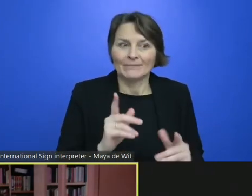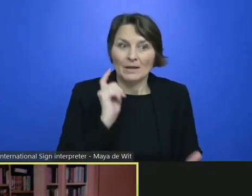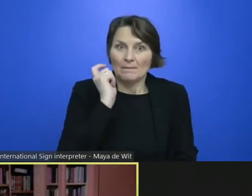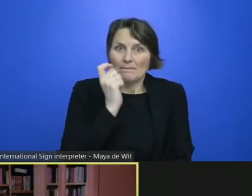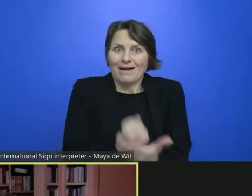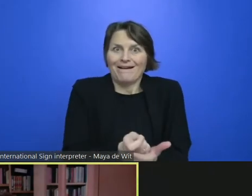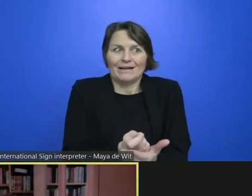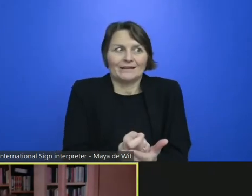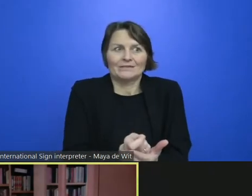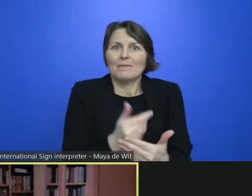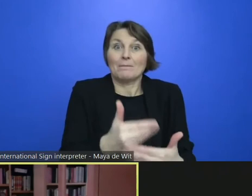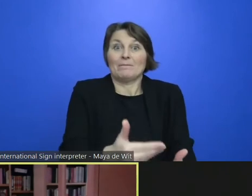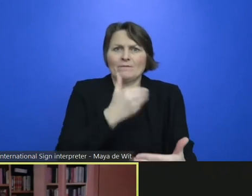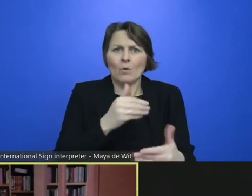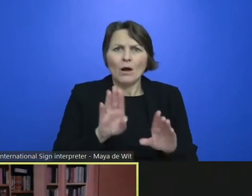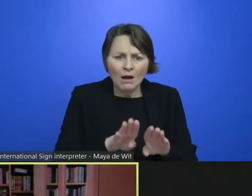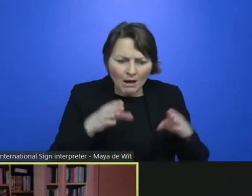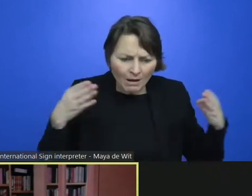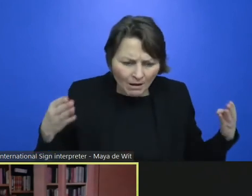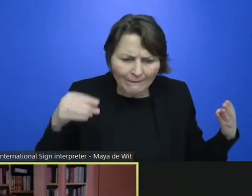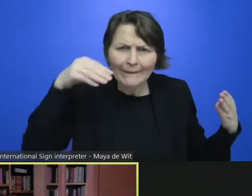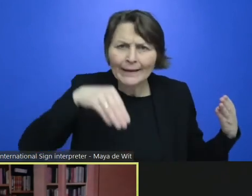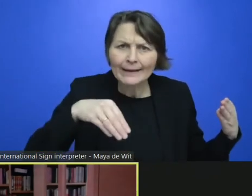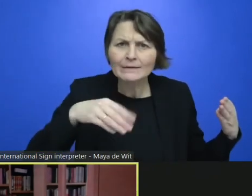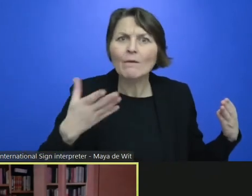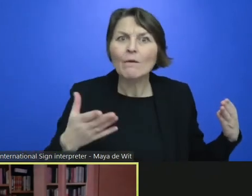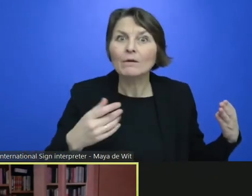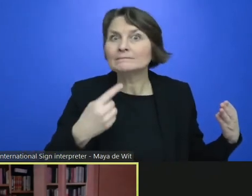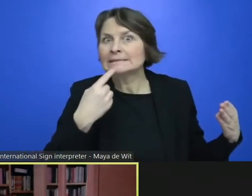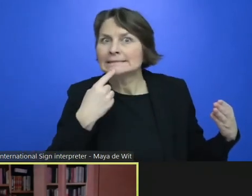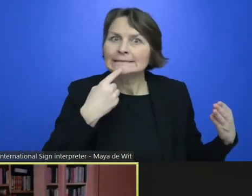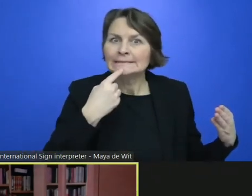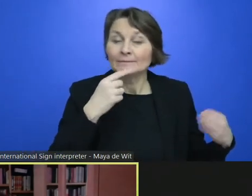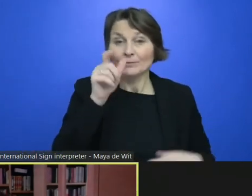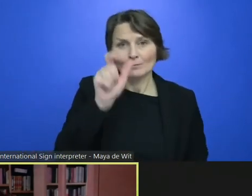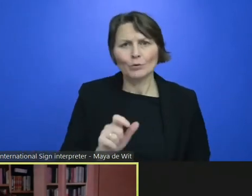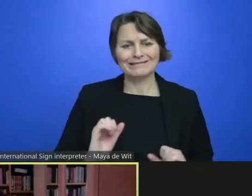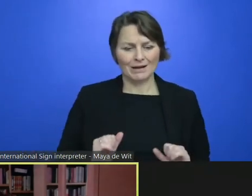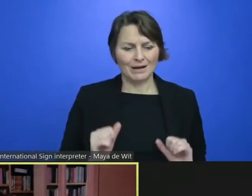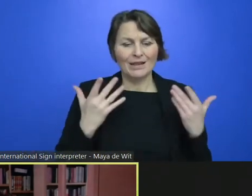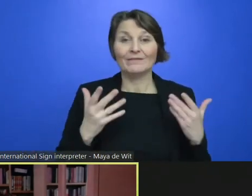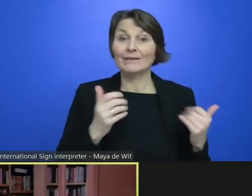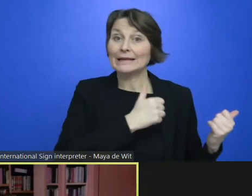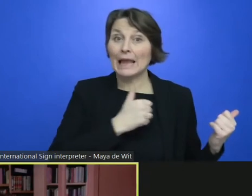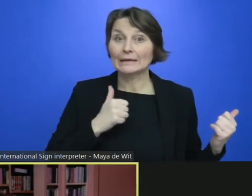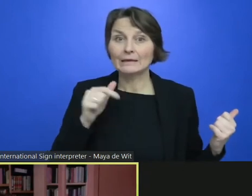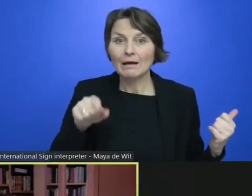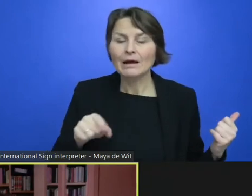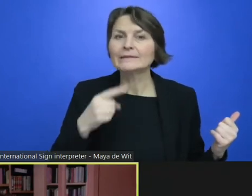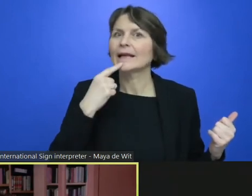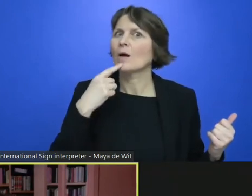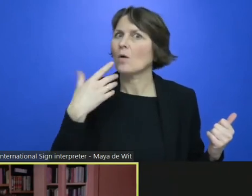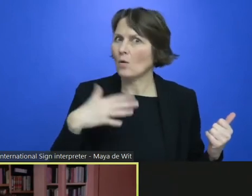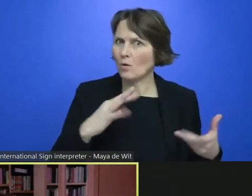that box if a citizen of Canada suffers harm as a result of the government using this technology. I think that's where we're going to